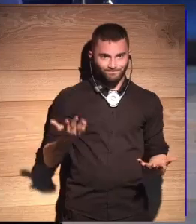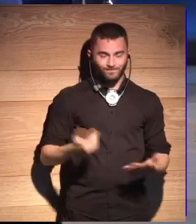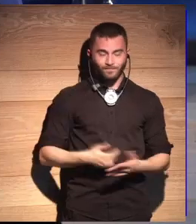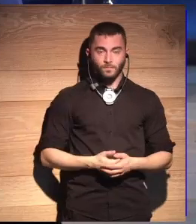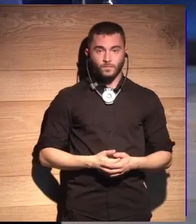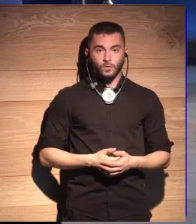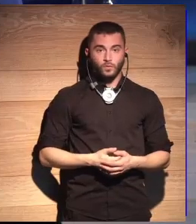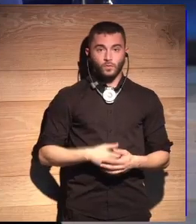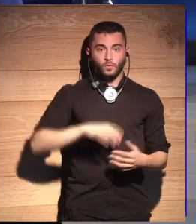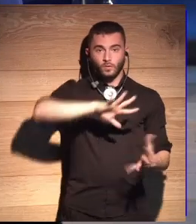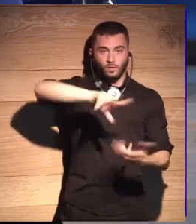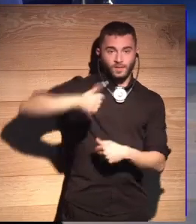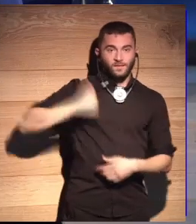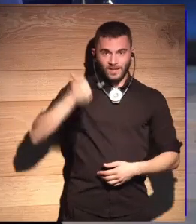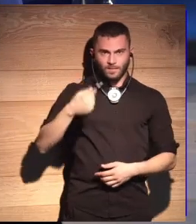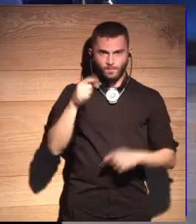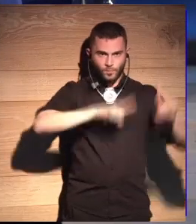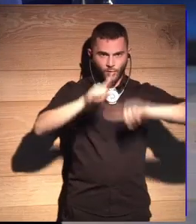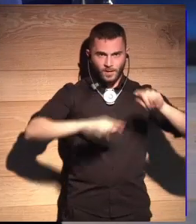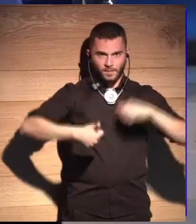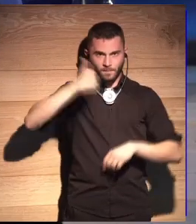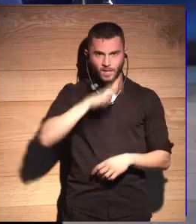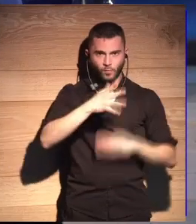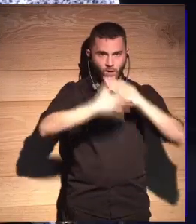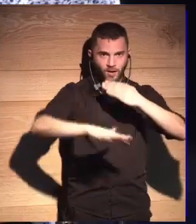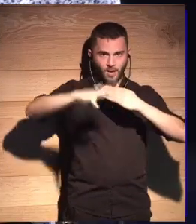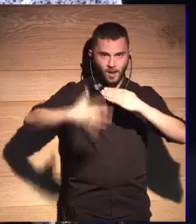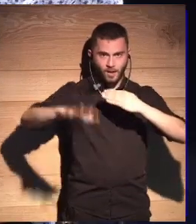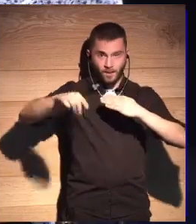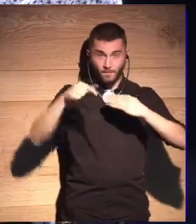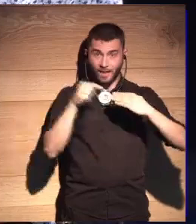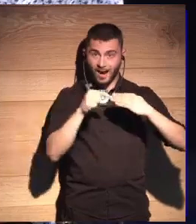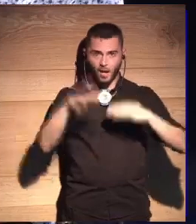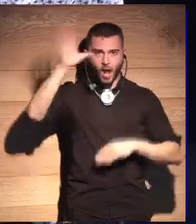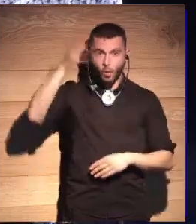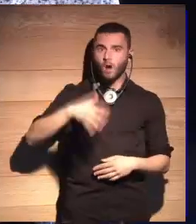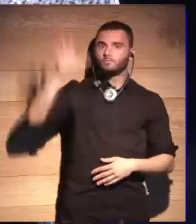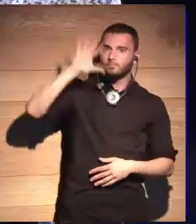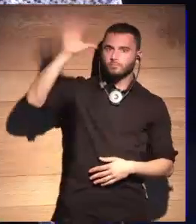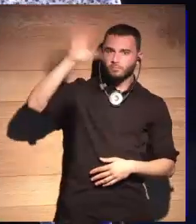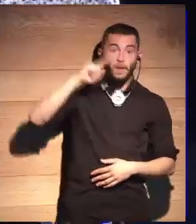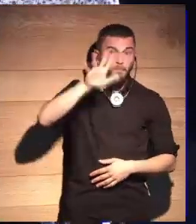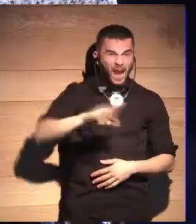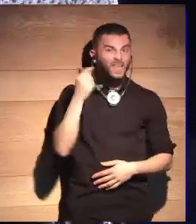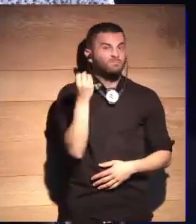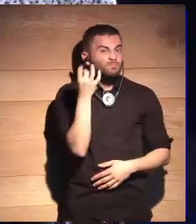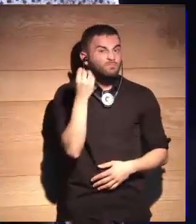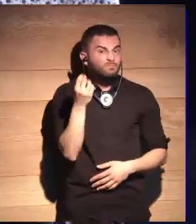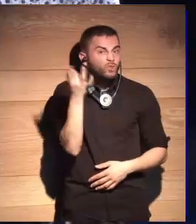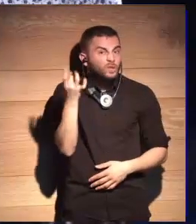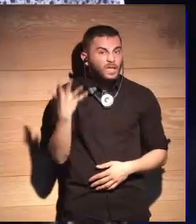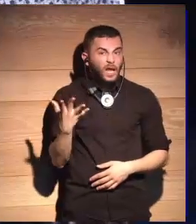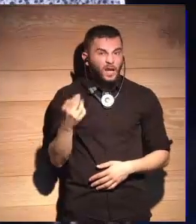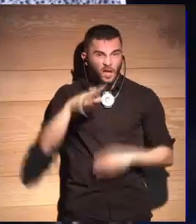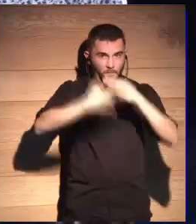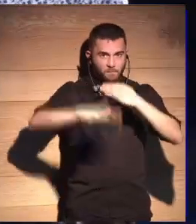to convey that knowledge. For example, people that were drinking seawater, for example, that was one